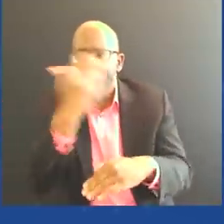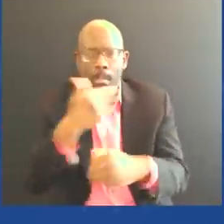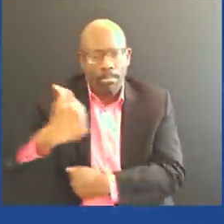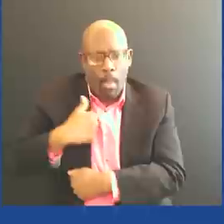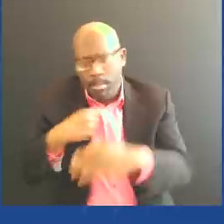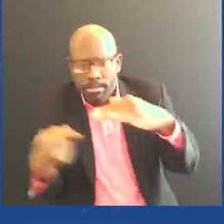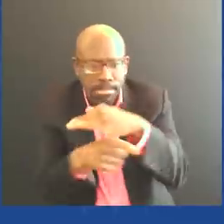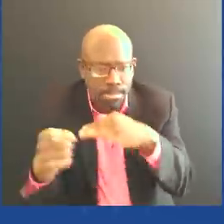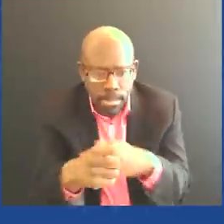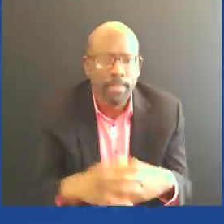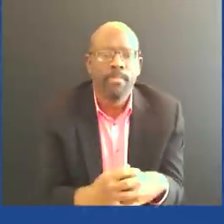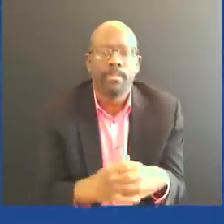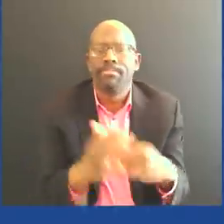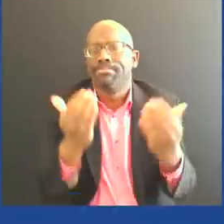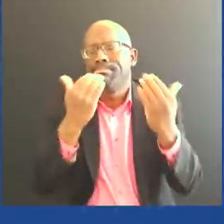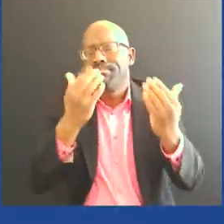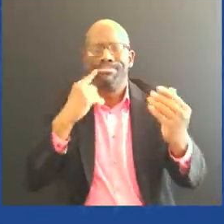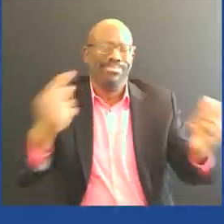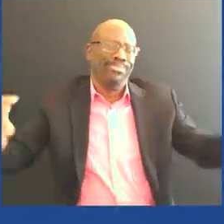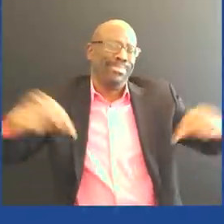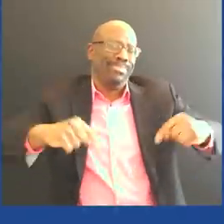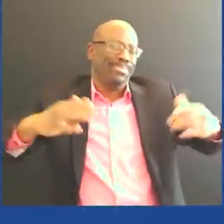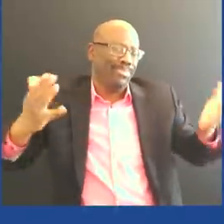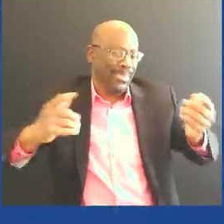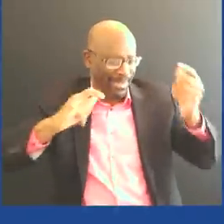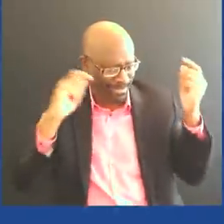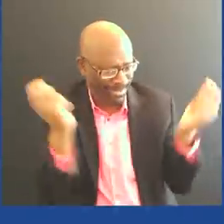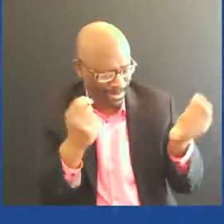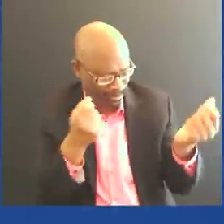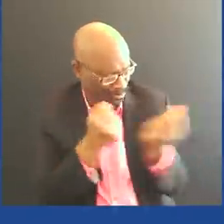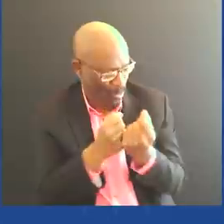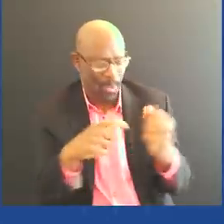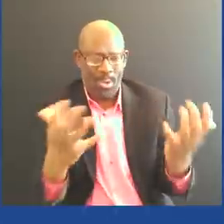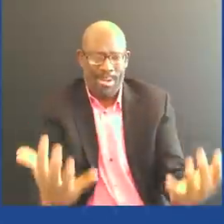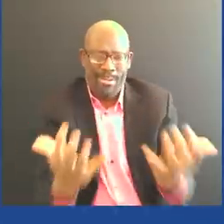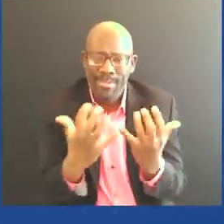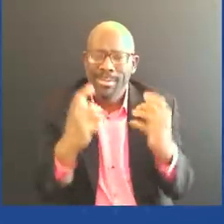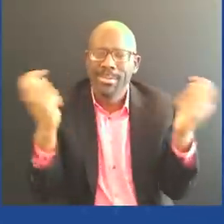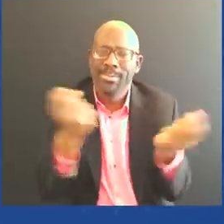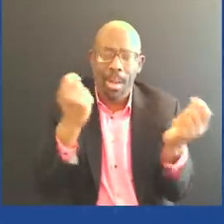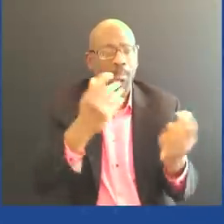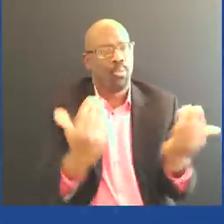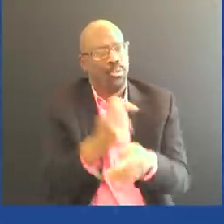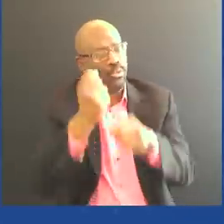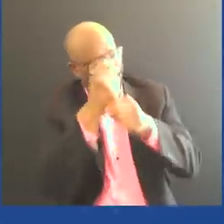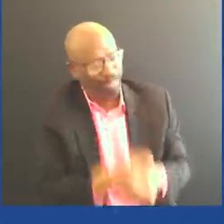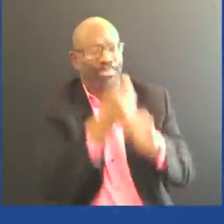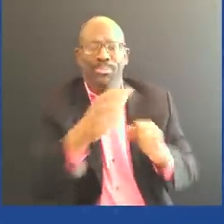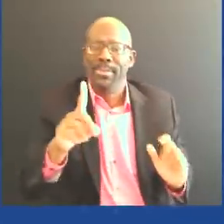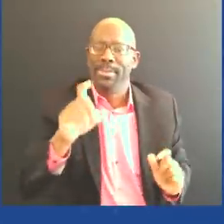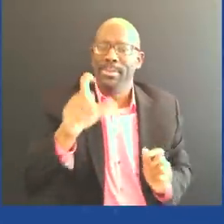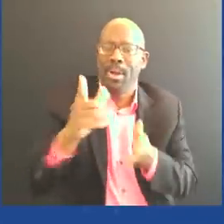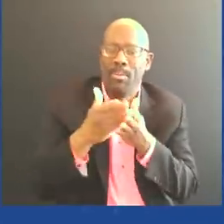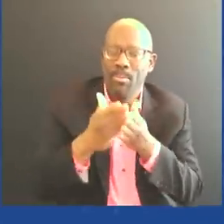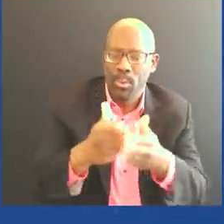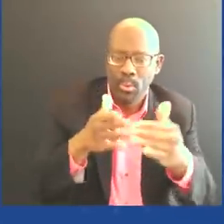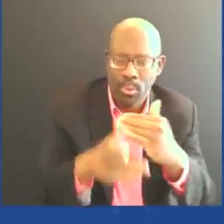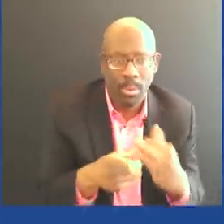Delaware. Construction began on the submarine you see behind me in September of 2013, and it was christened on October 20th,